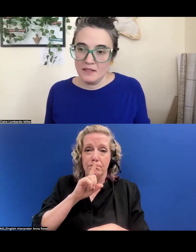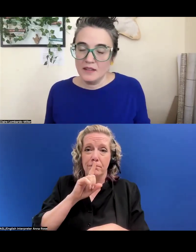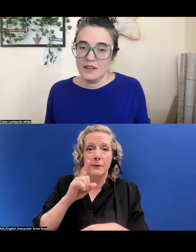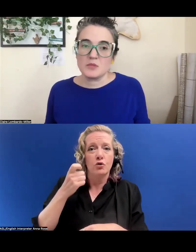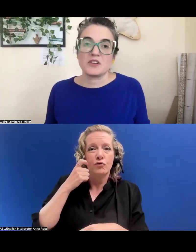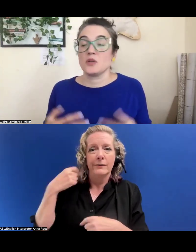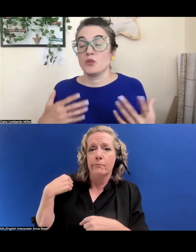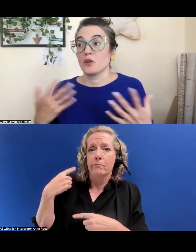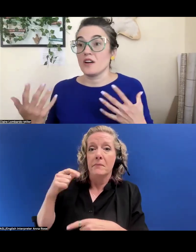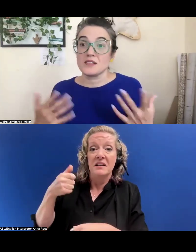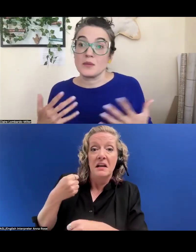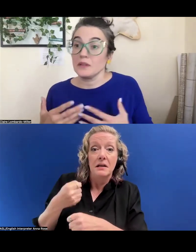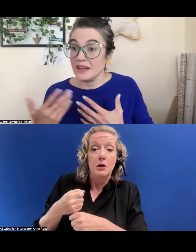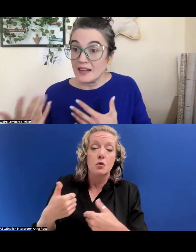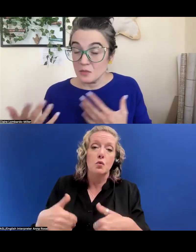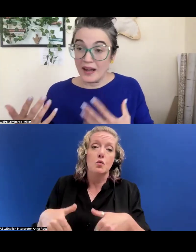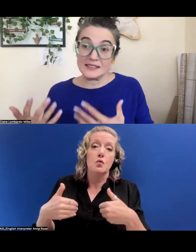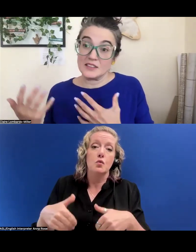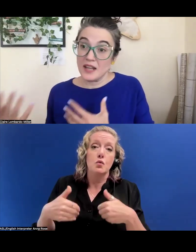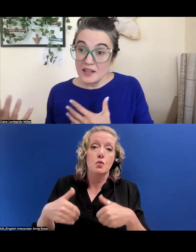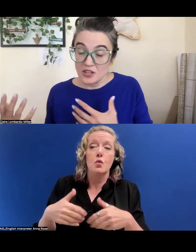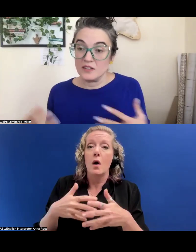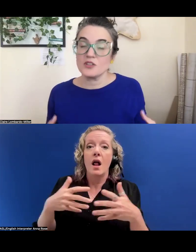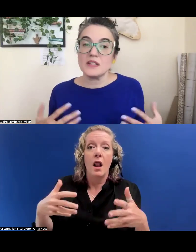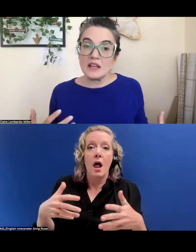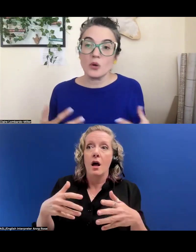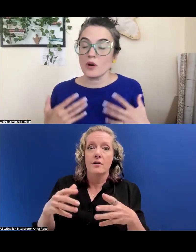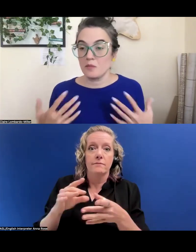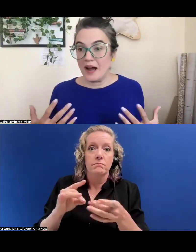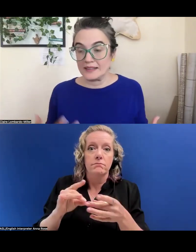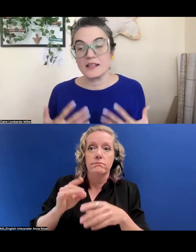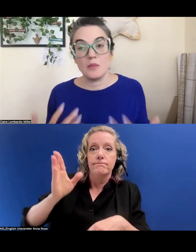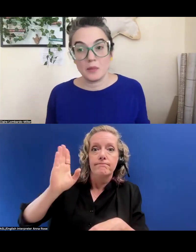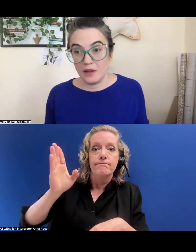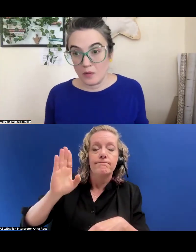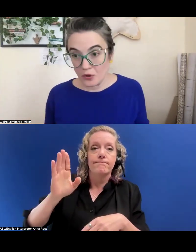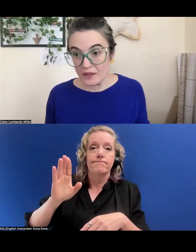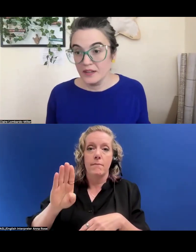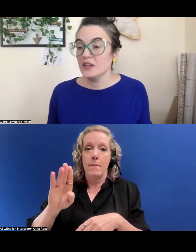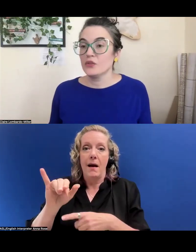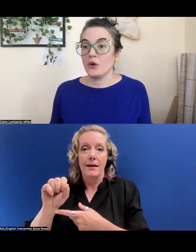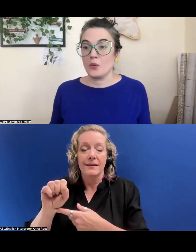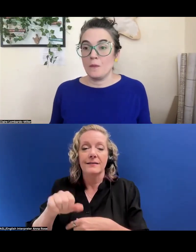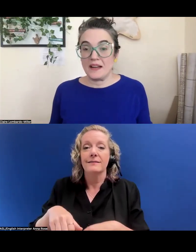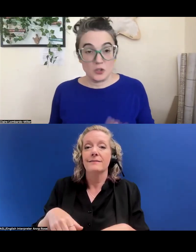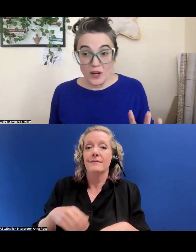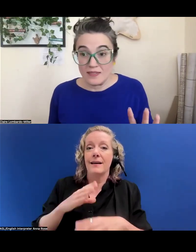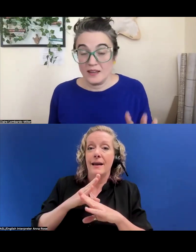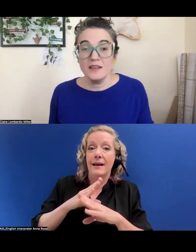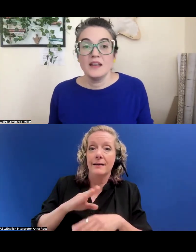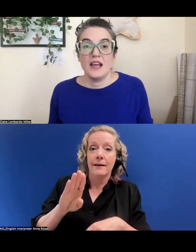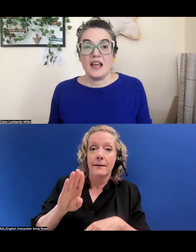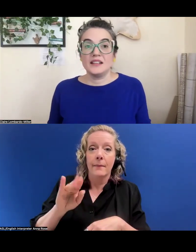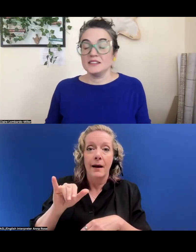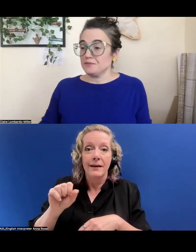seeing, especially with regards to something like anti-bias education, you're seeing the word bias come up a lot more. So that's a great